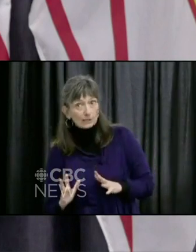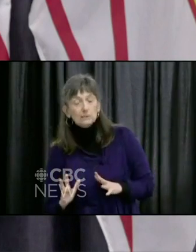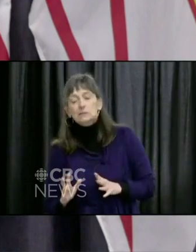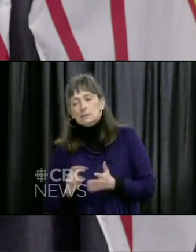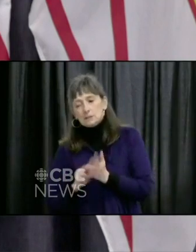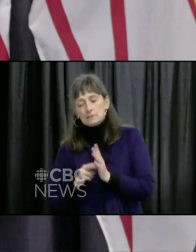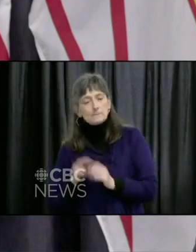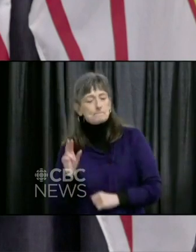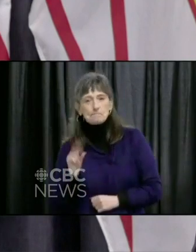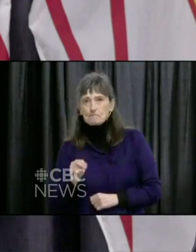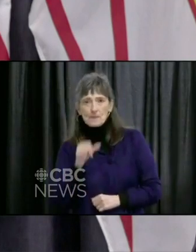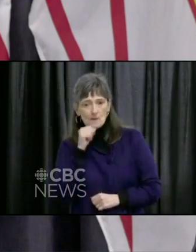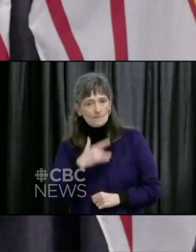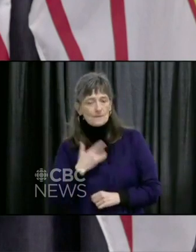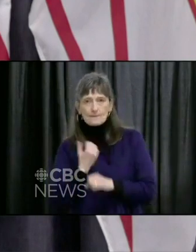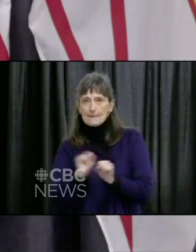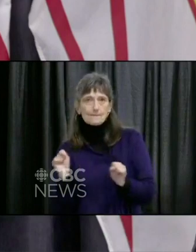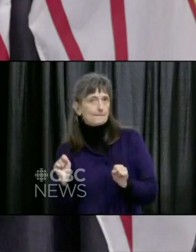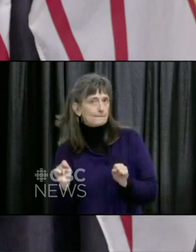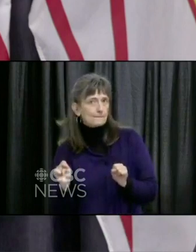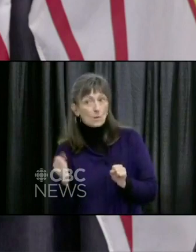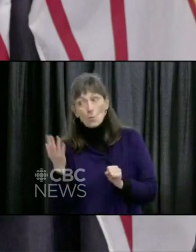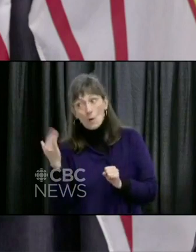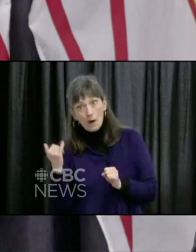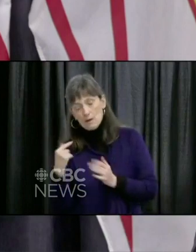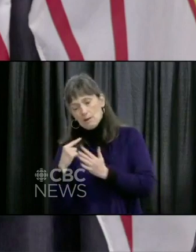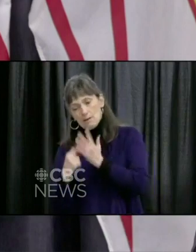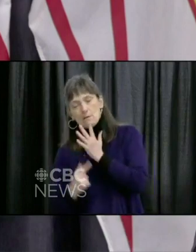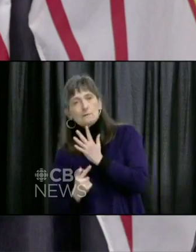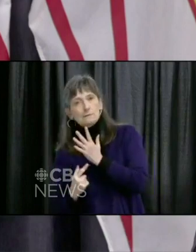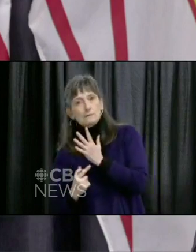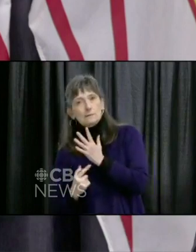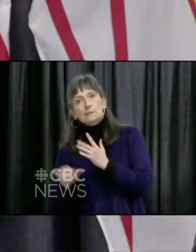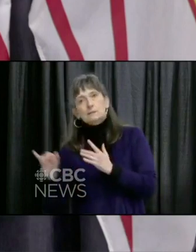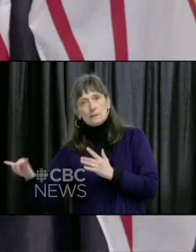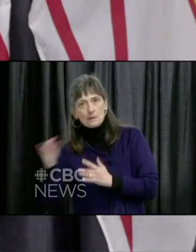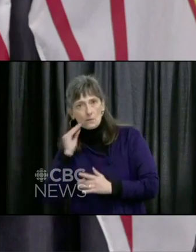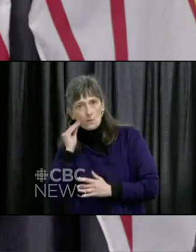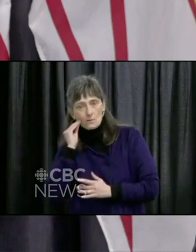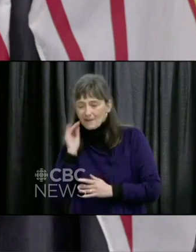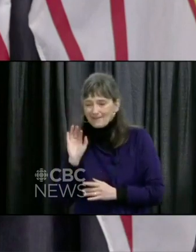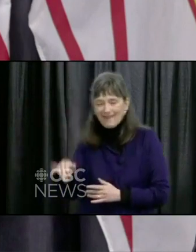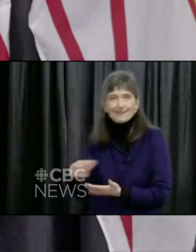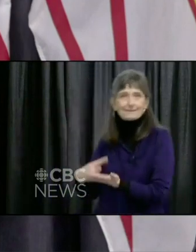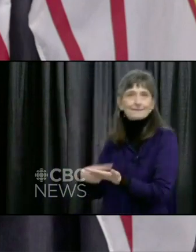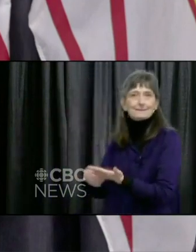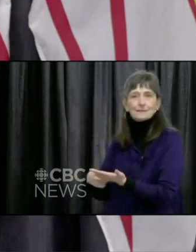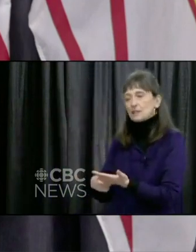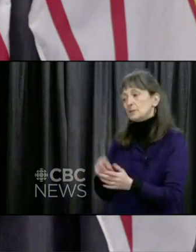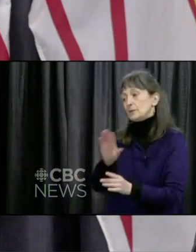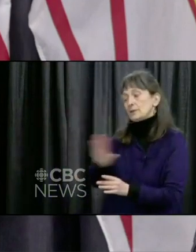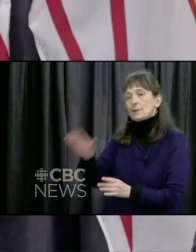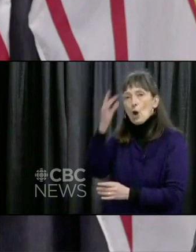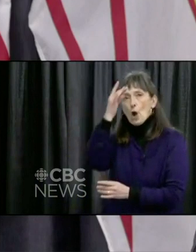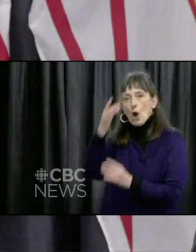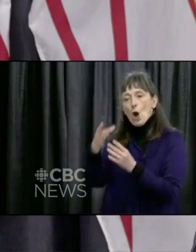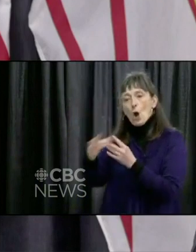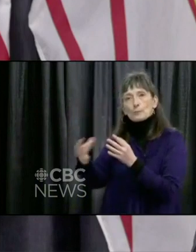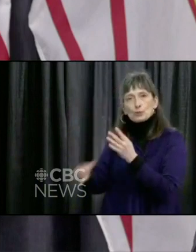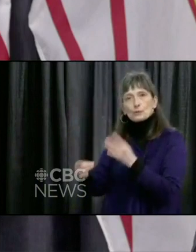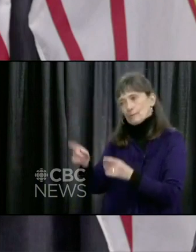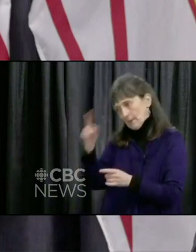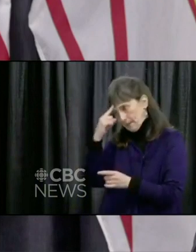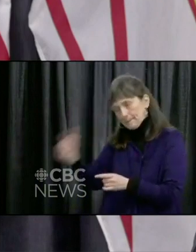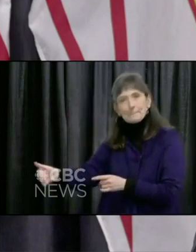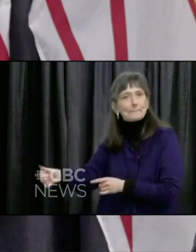be able to say no. They're uncomfortable and therefore they would stay at home. So this is really about giving people the choice that would want to